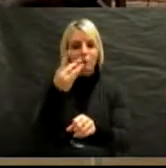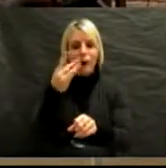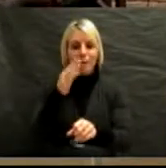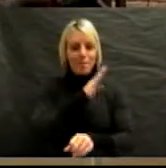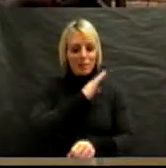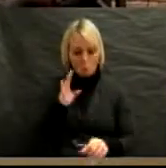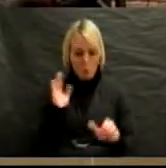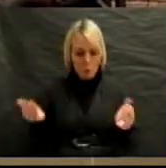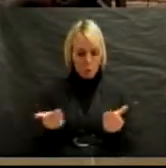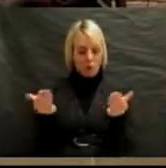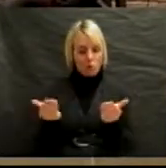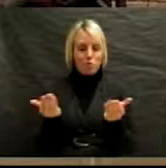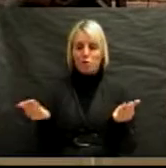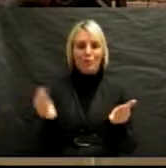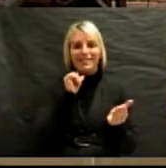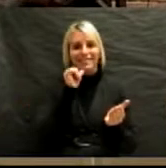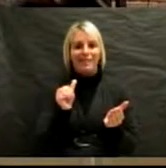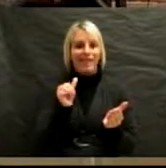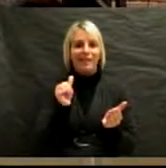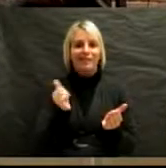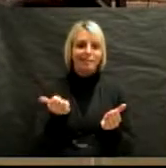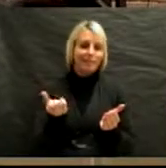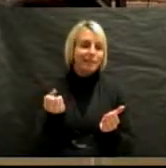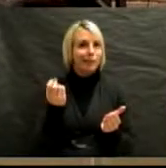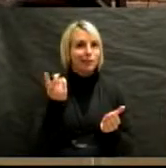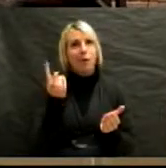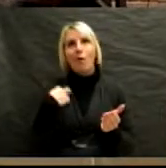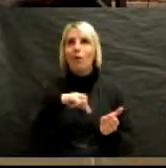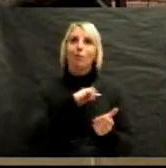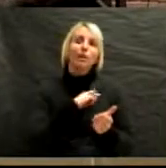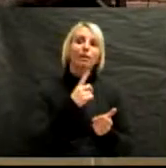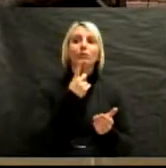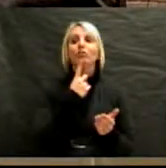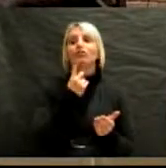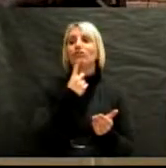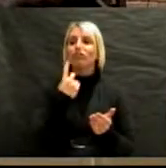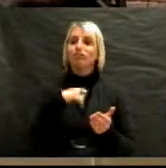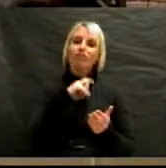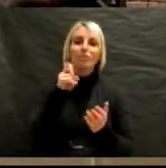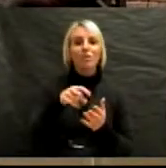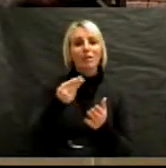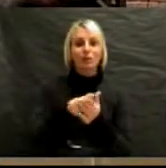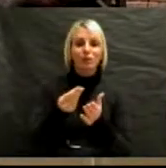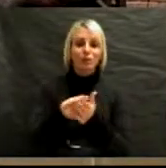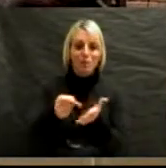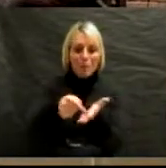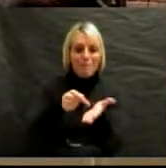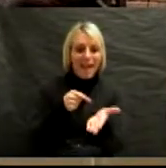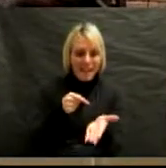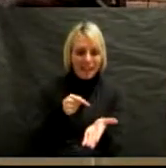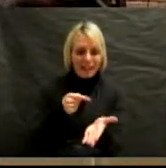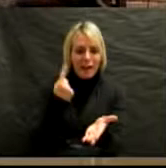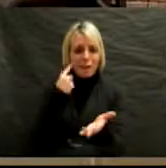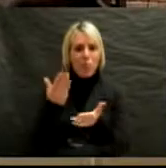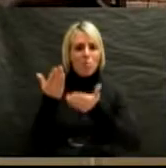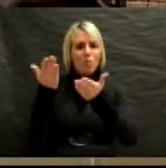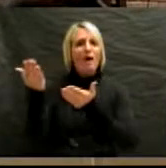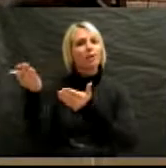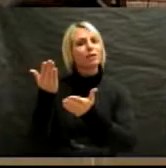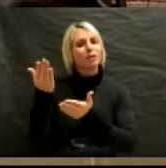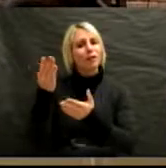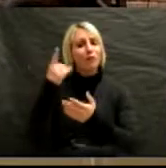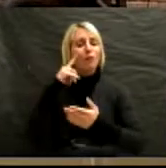say that we should be compensated for providing a service to this community, I think just provides